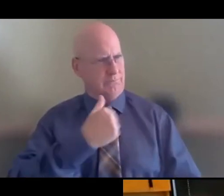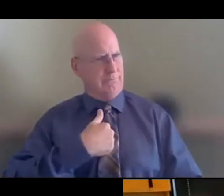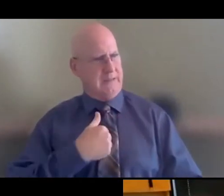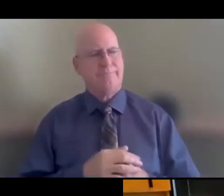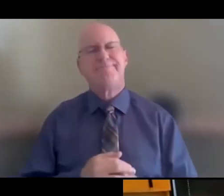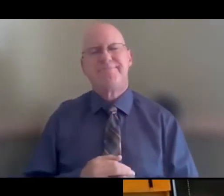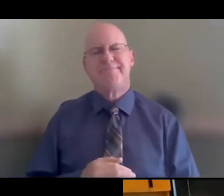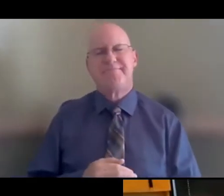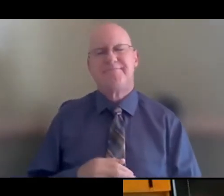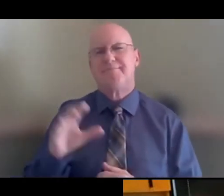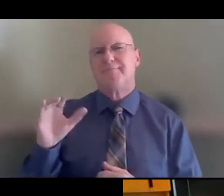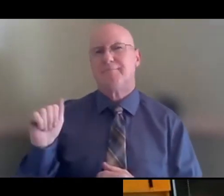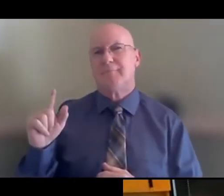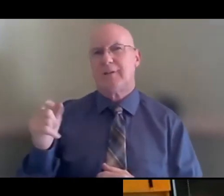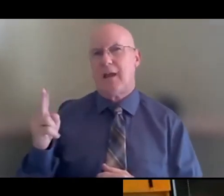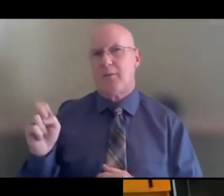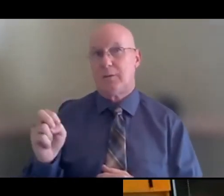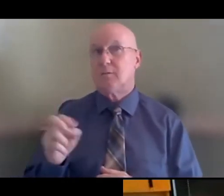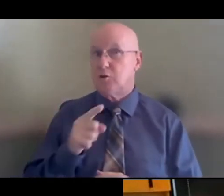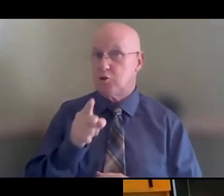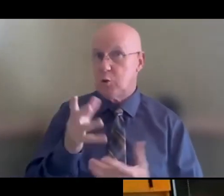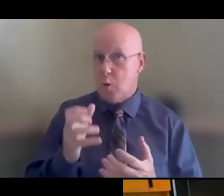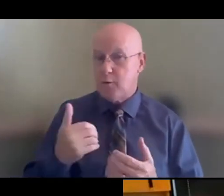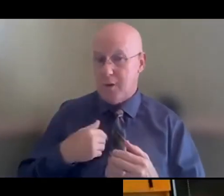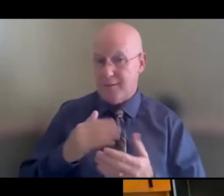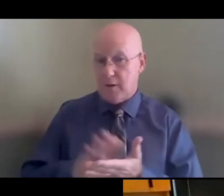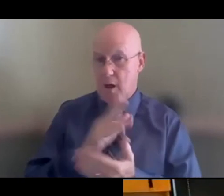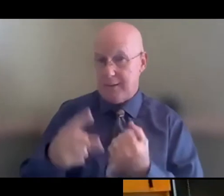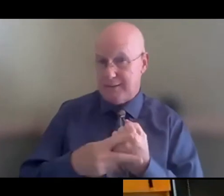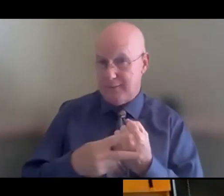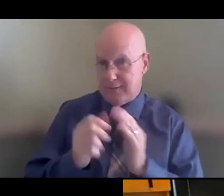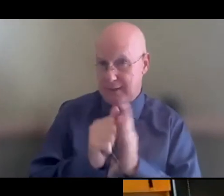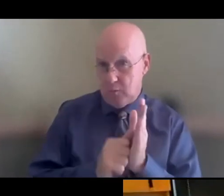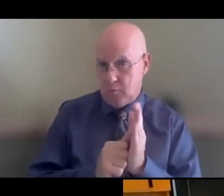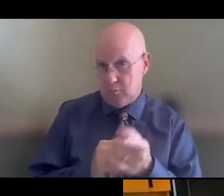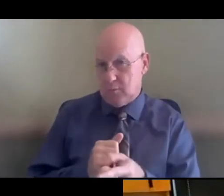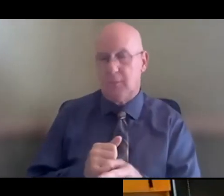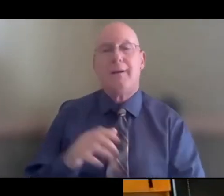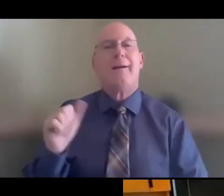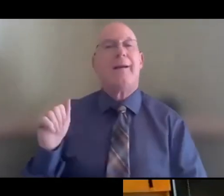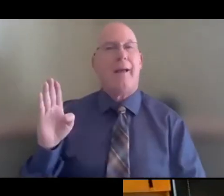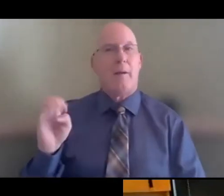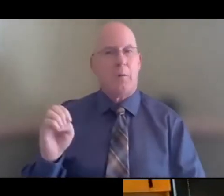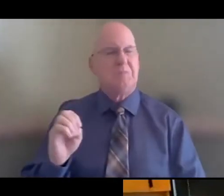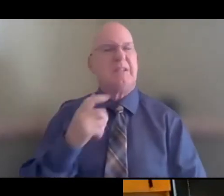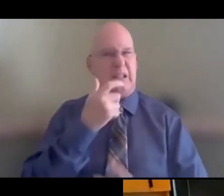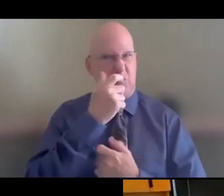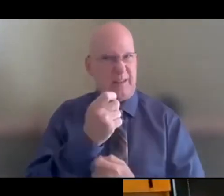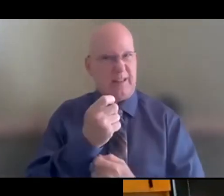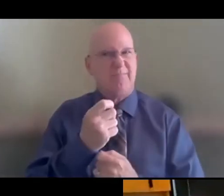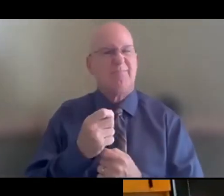part of her plan is to have a college savings account. And what's unique with ABLE is that individuals can roll over